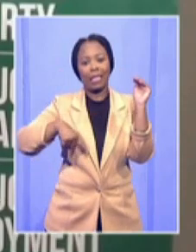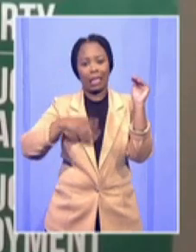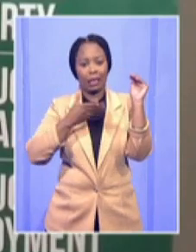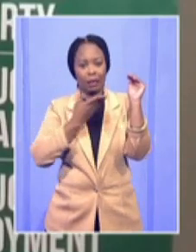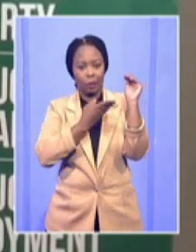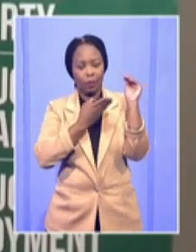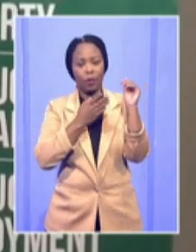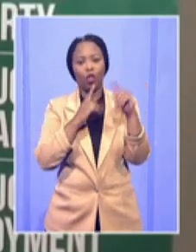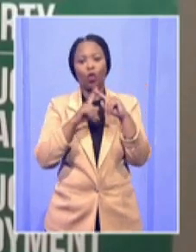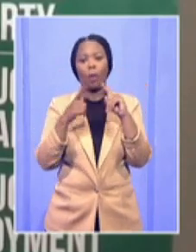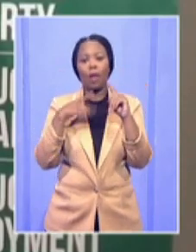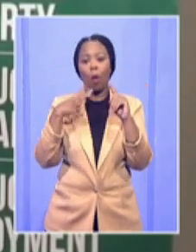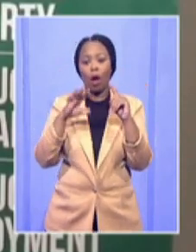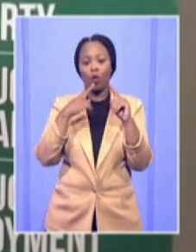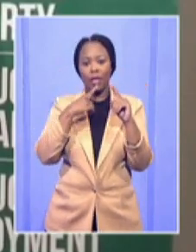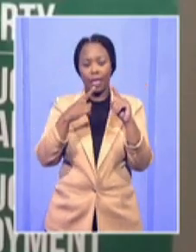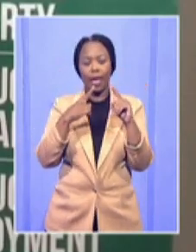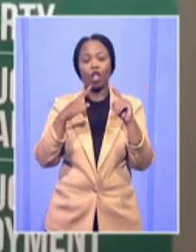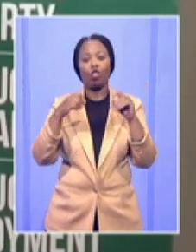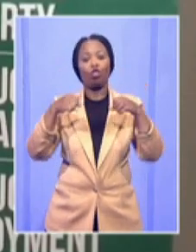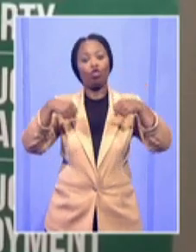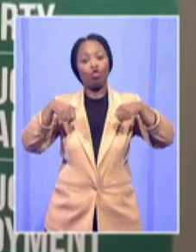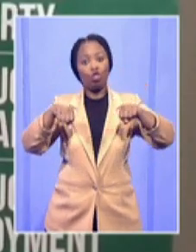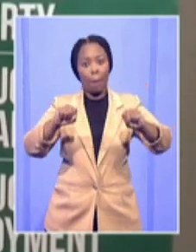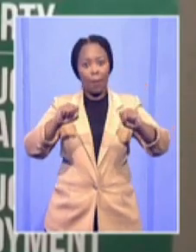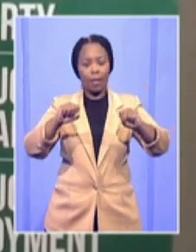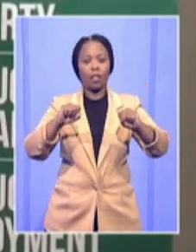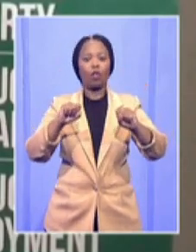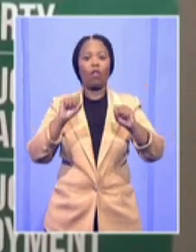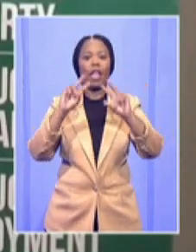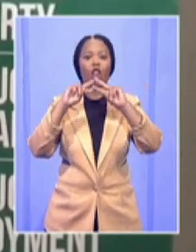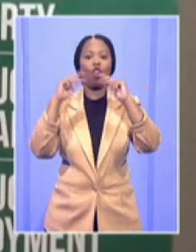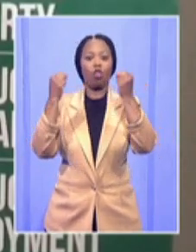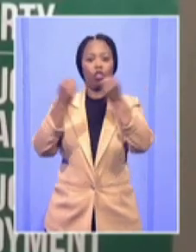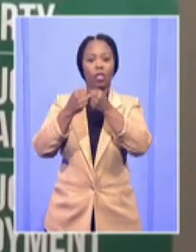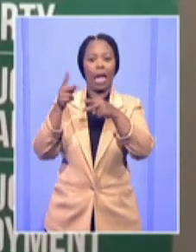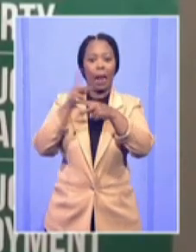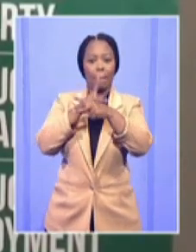he is the chairperson of the National Planning Commission.